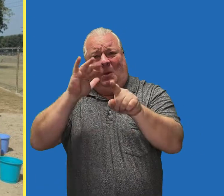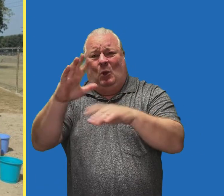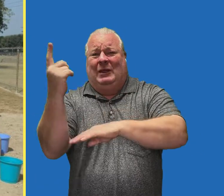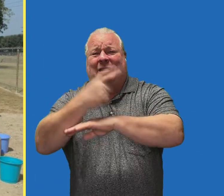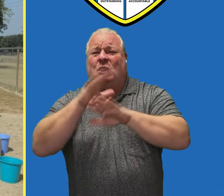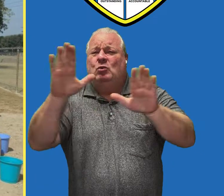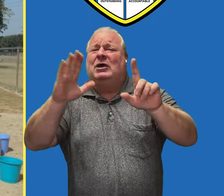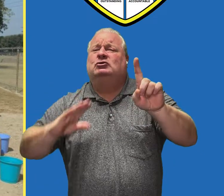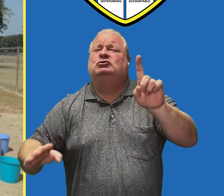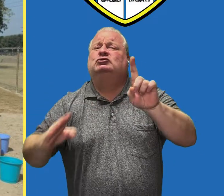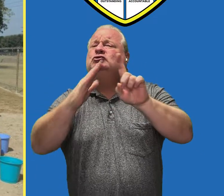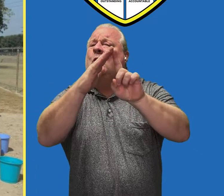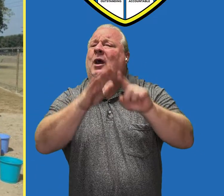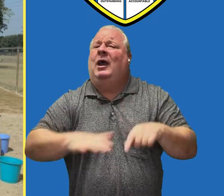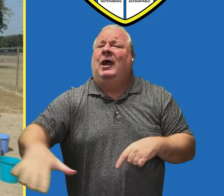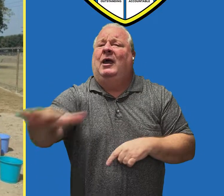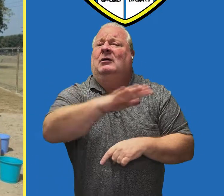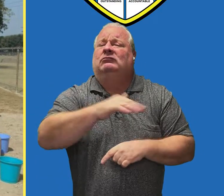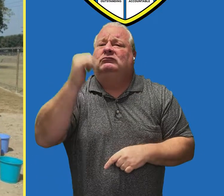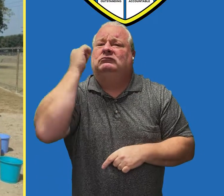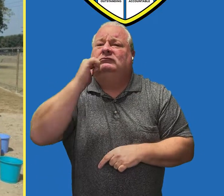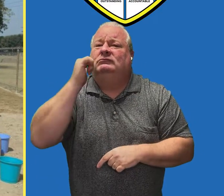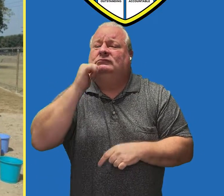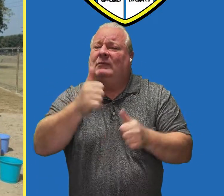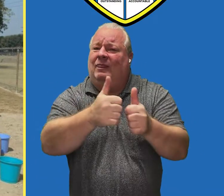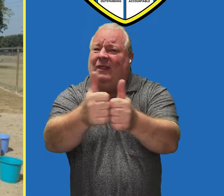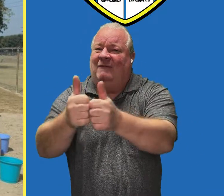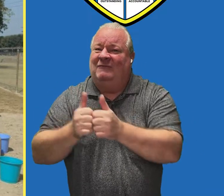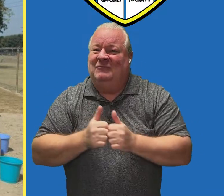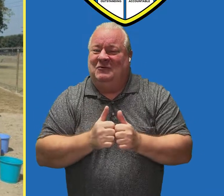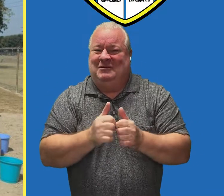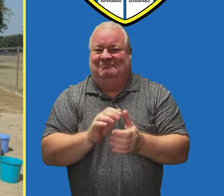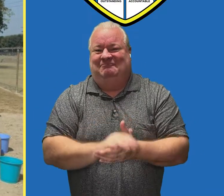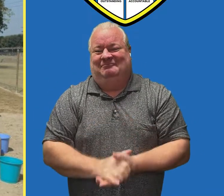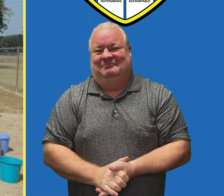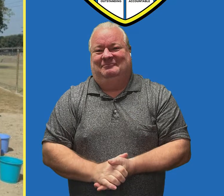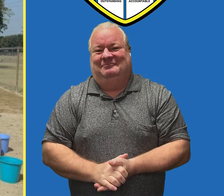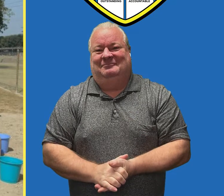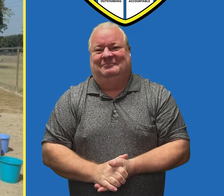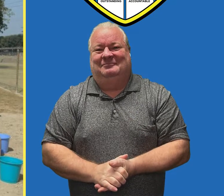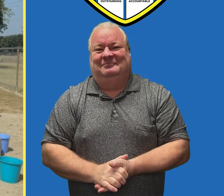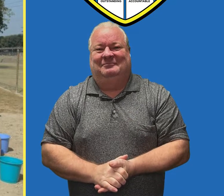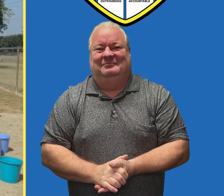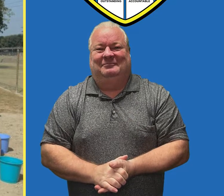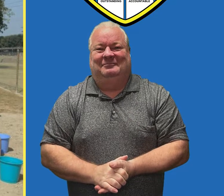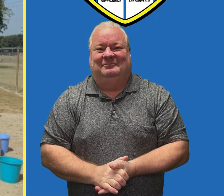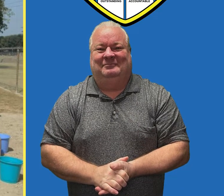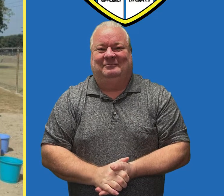and remember to soar everywhere, every day, with everyone.